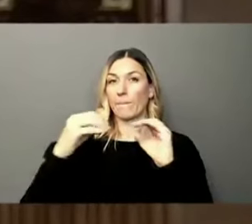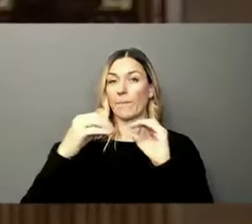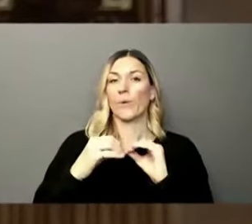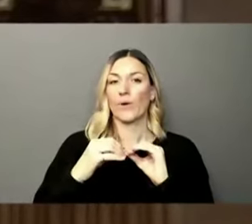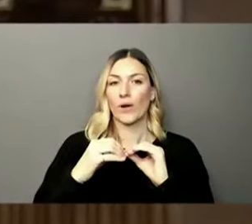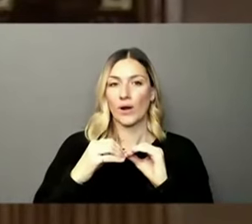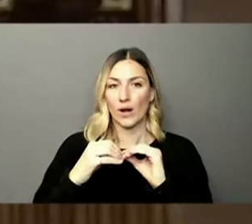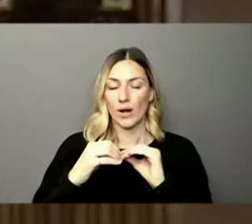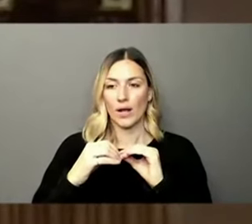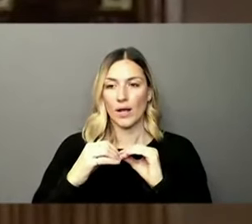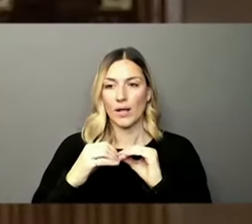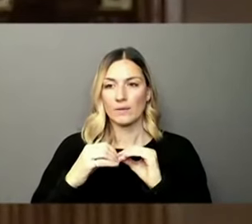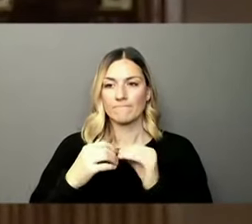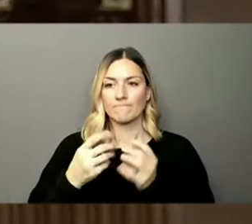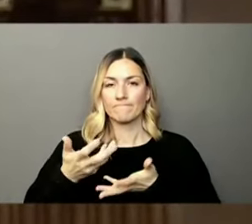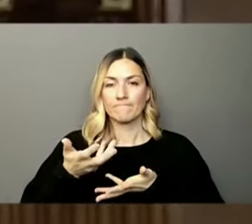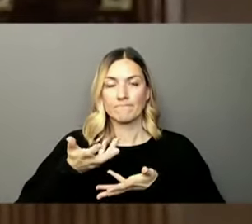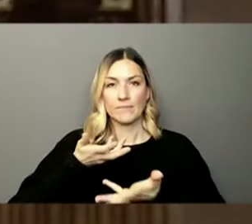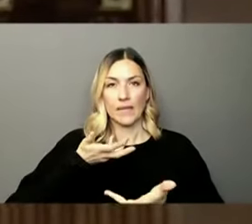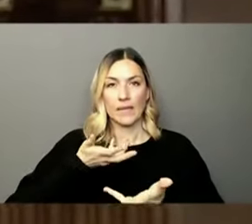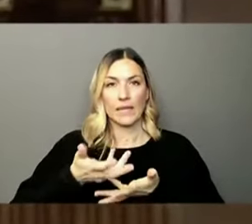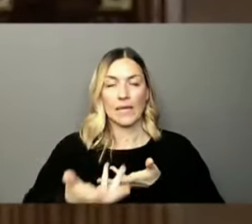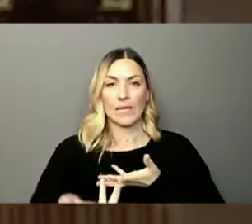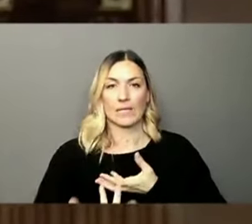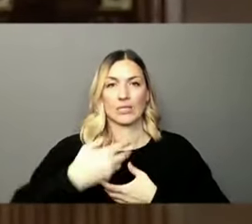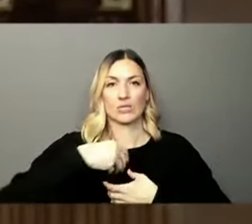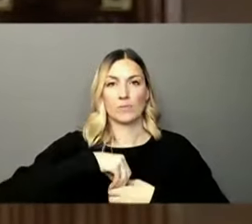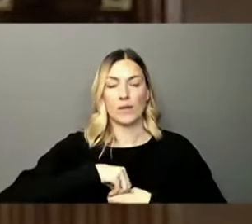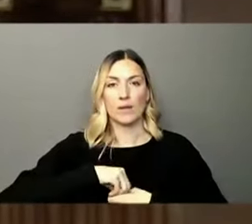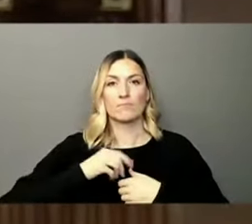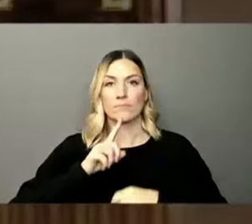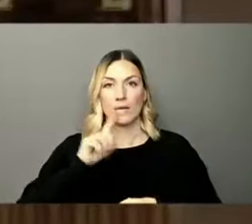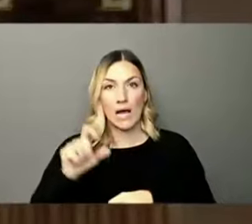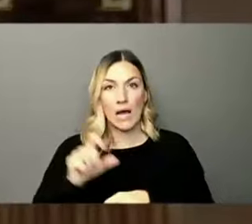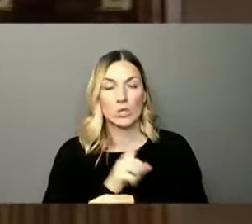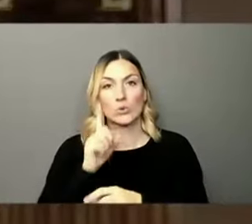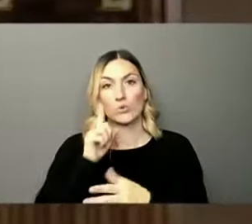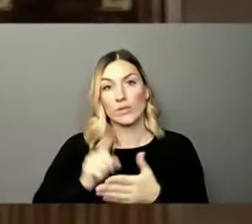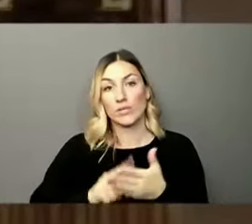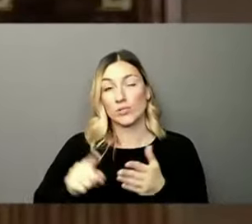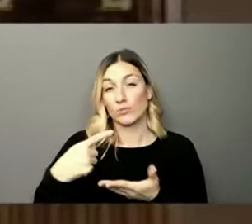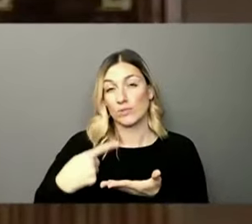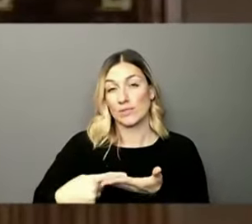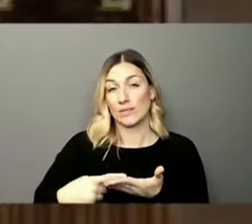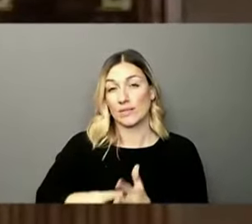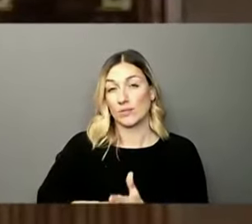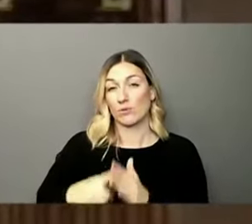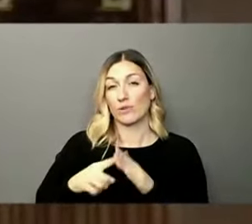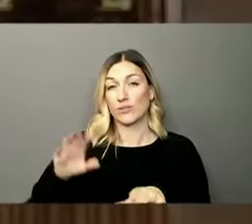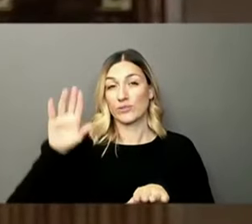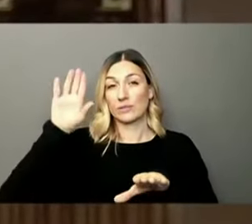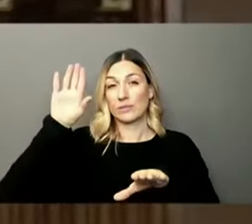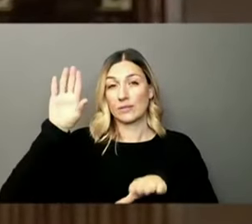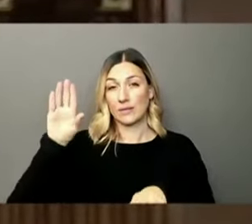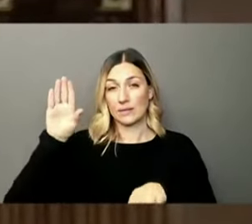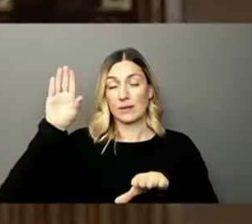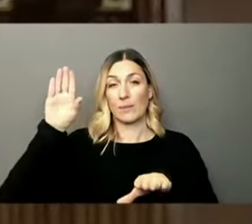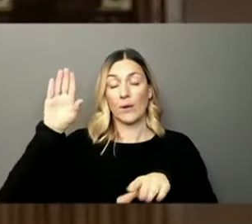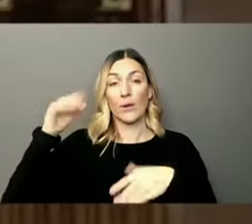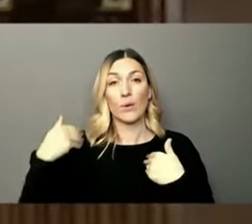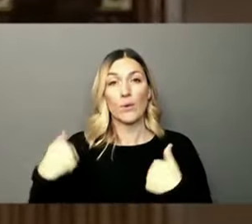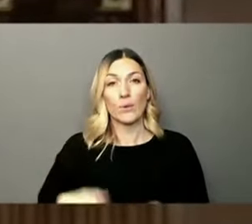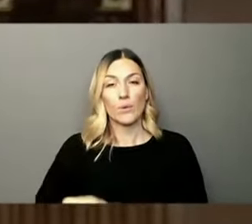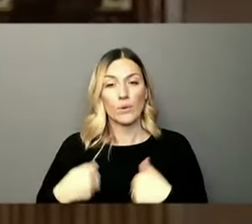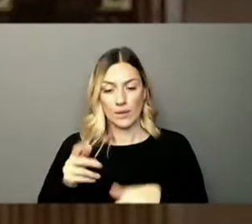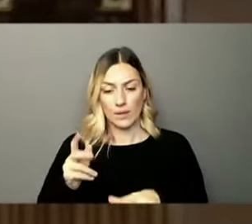think, engagement of the kind of boots on the ground research that you talked about in your initial testimony, of, you know, the